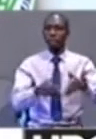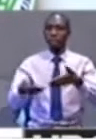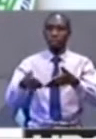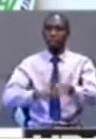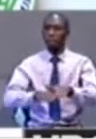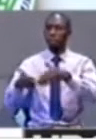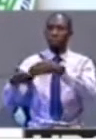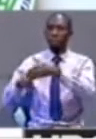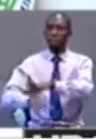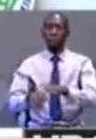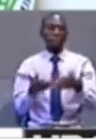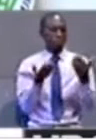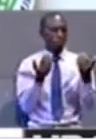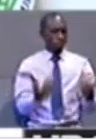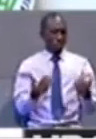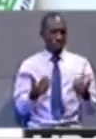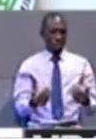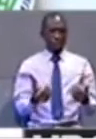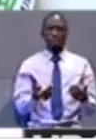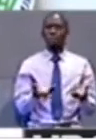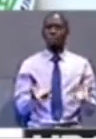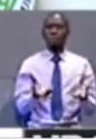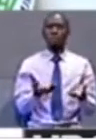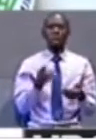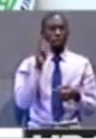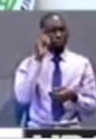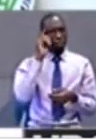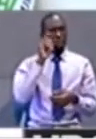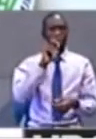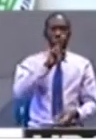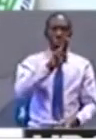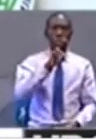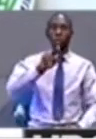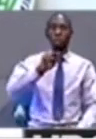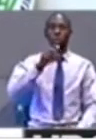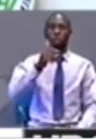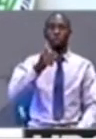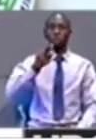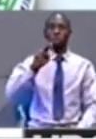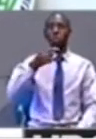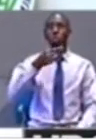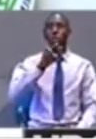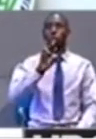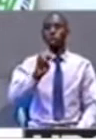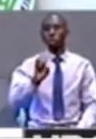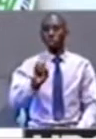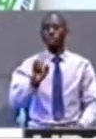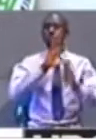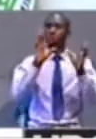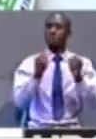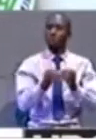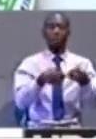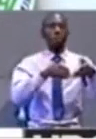I think as I speak, more than 2 million people have died in the world. Here,